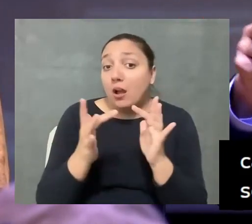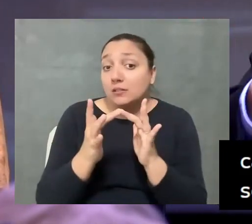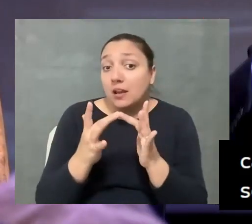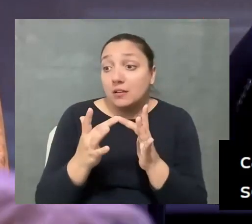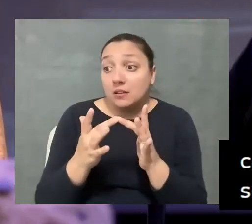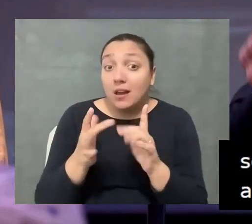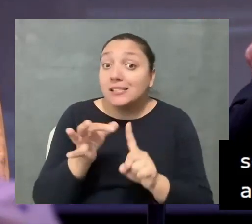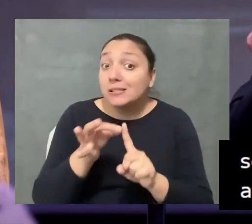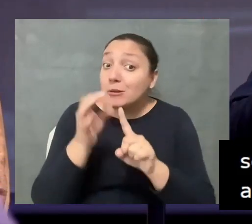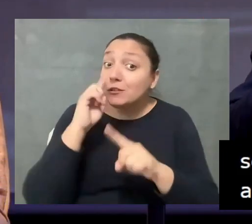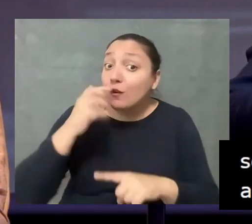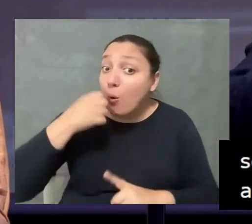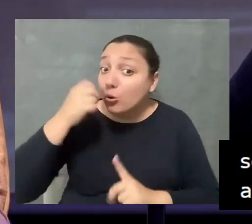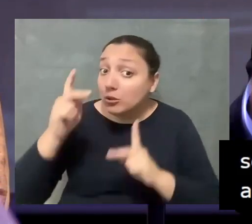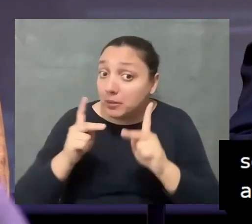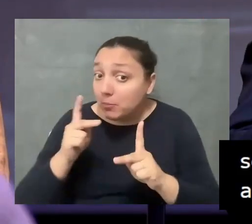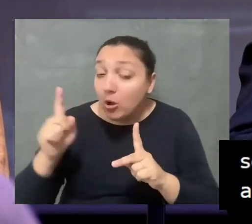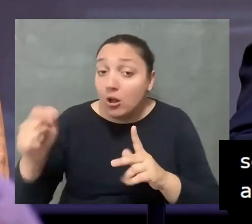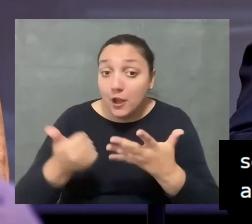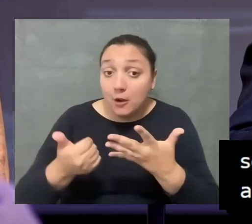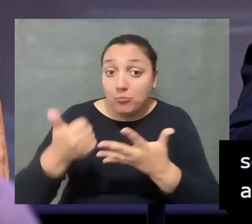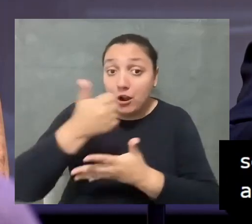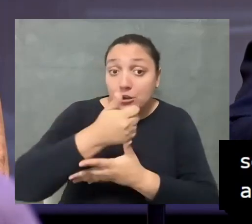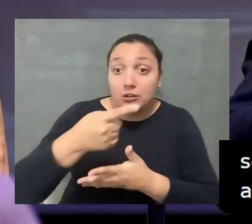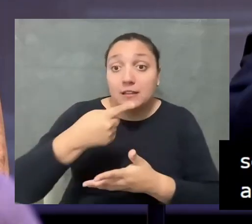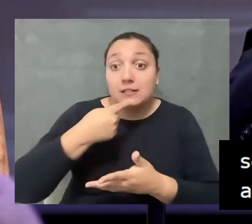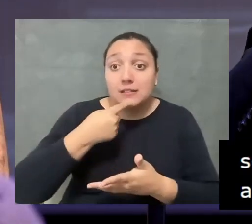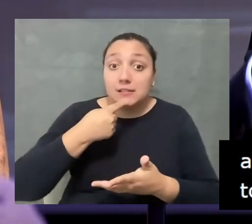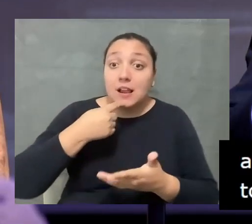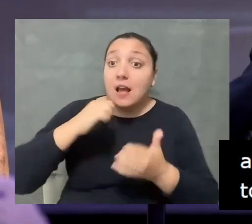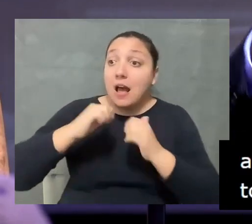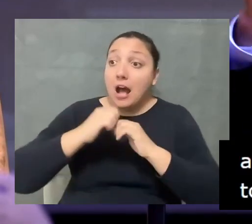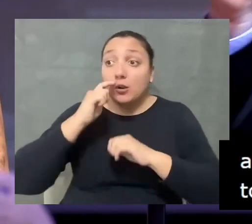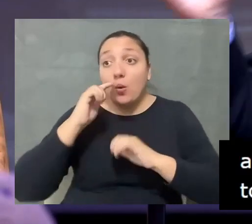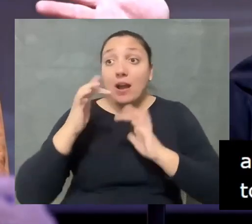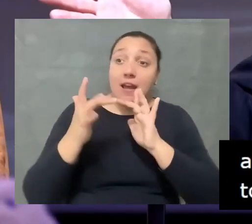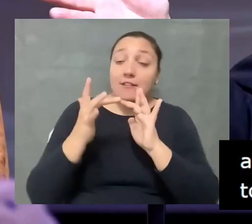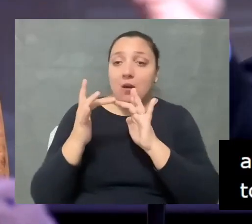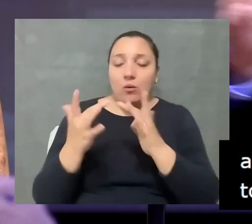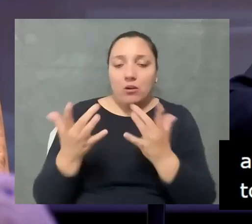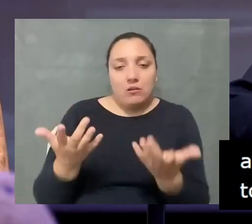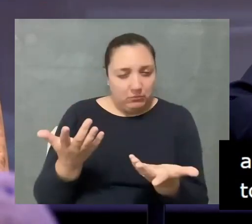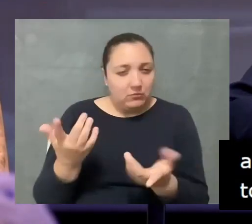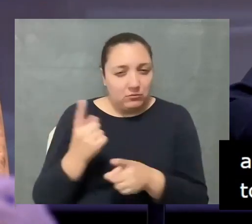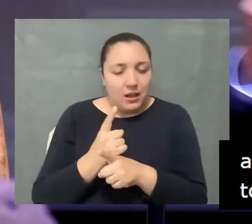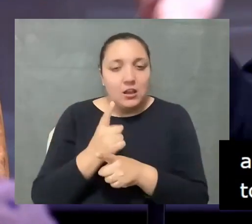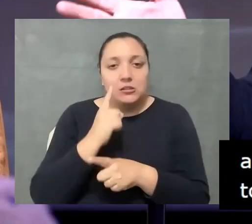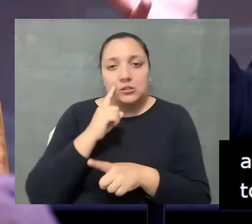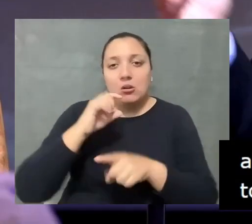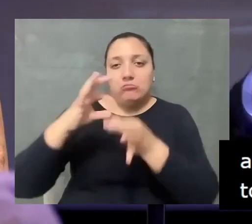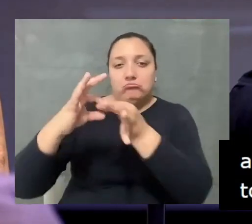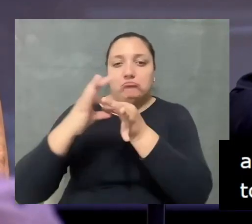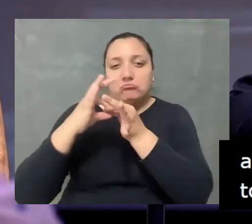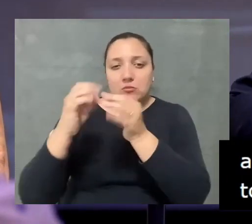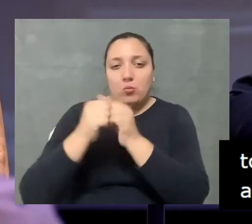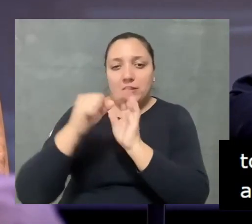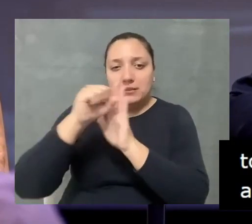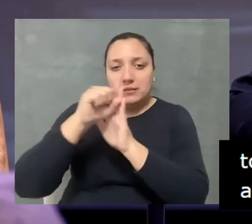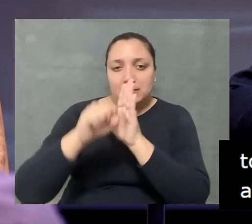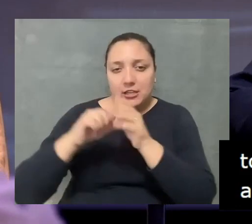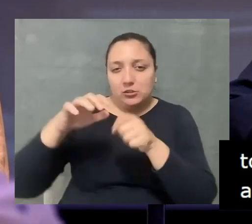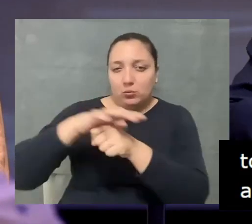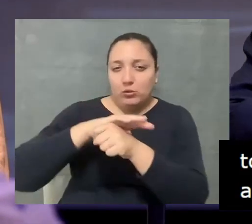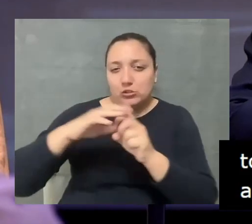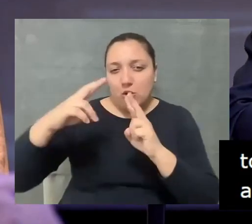older people who their priority is often how do you rebuild your social network? So we're working with the state now as the regional partner, I guess, helping